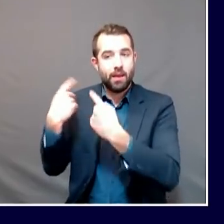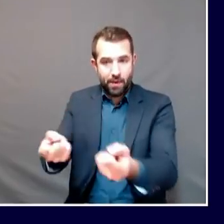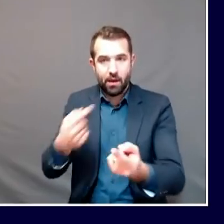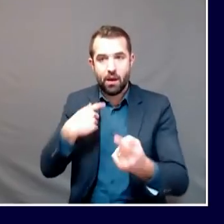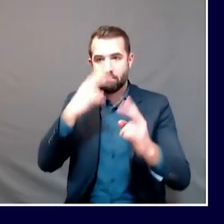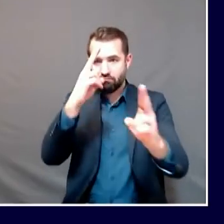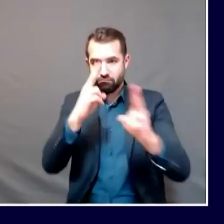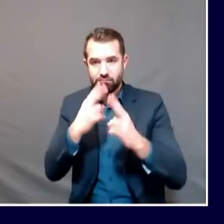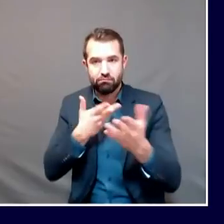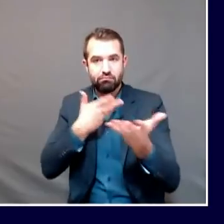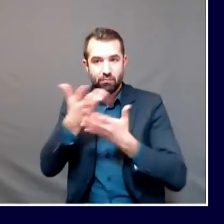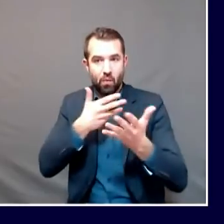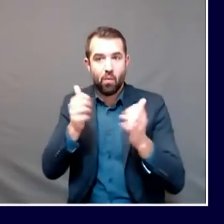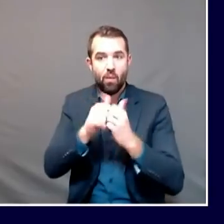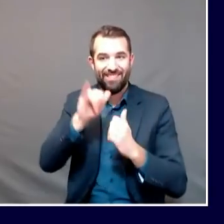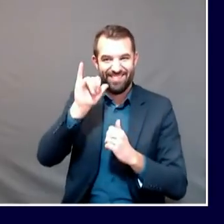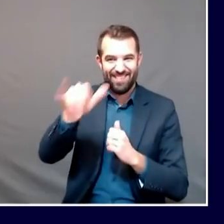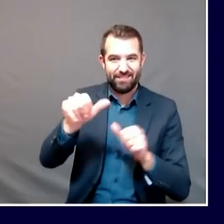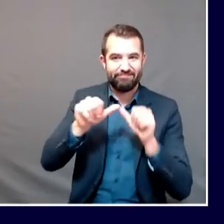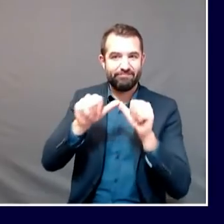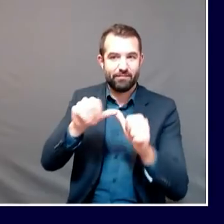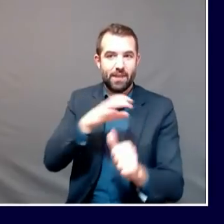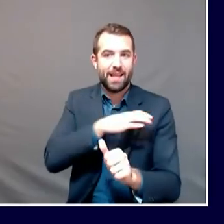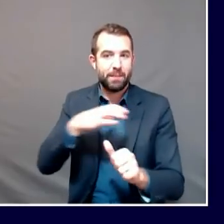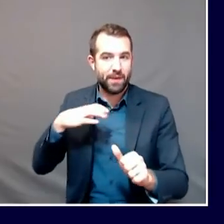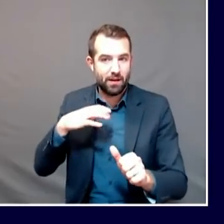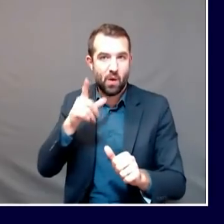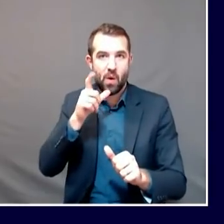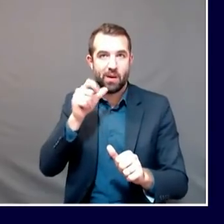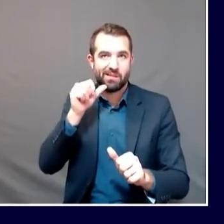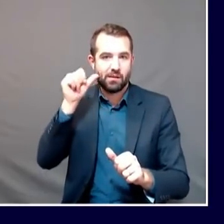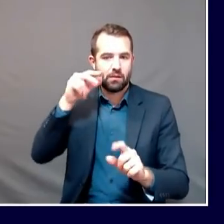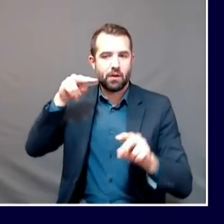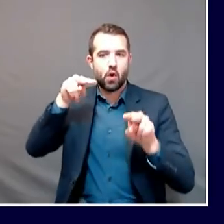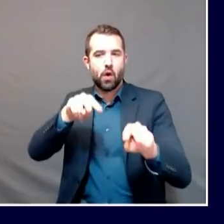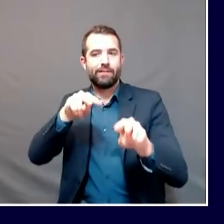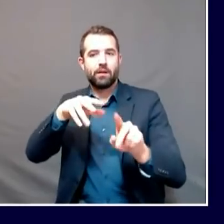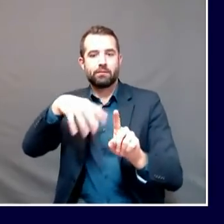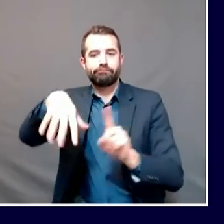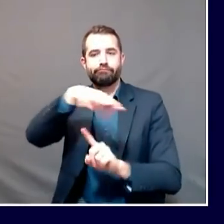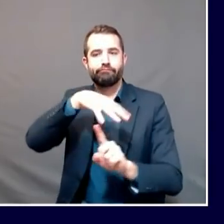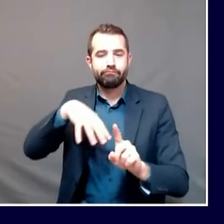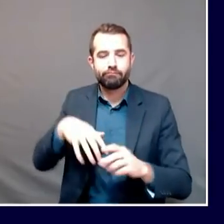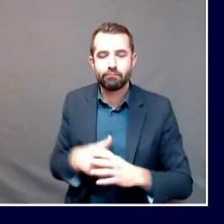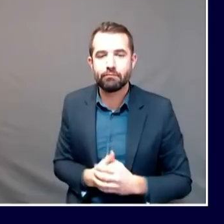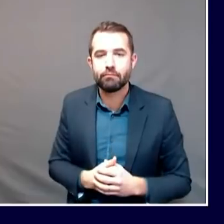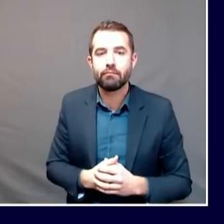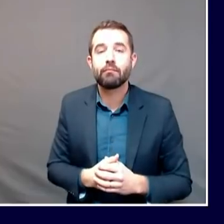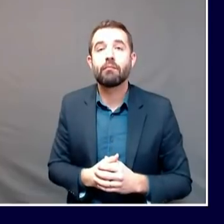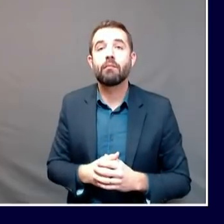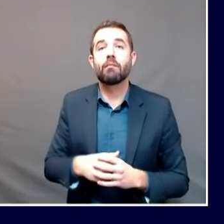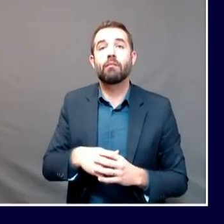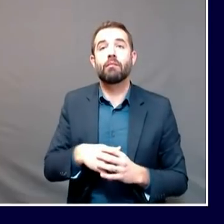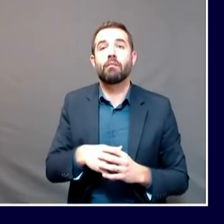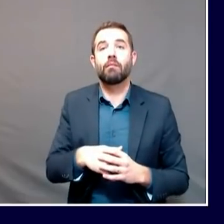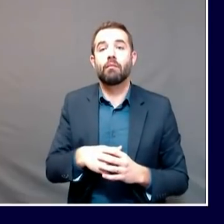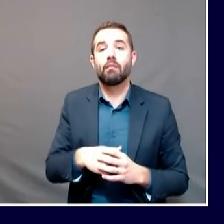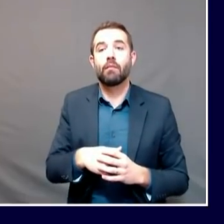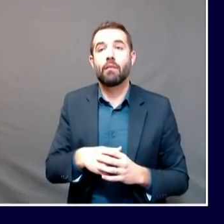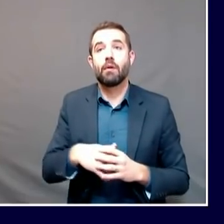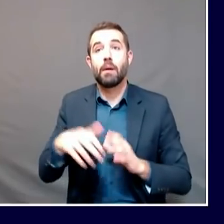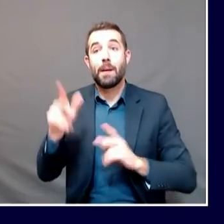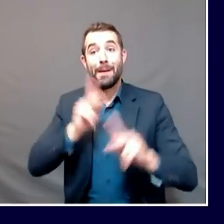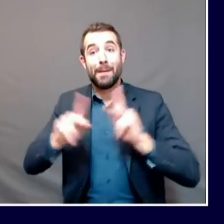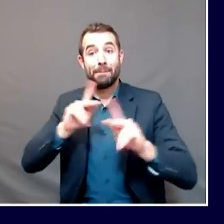today. And with respect to low-income Mainers and Mainers of color, what we've seen